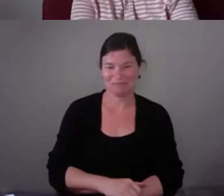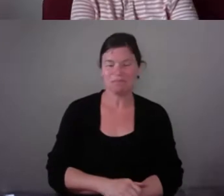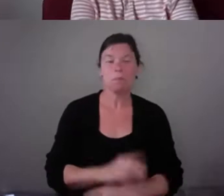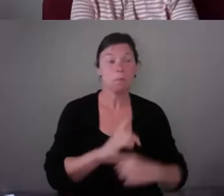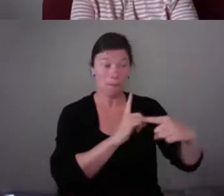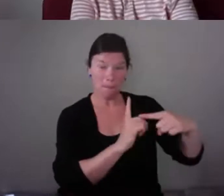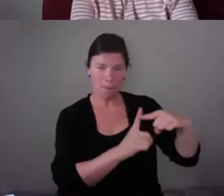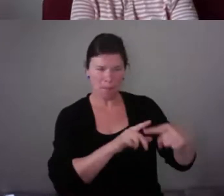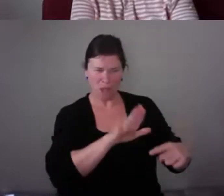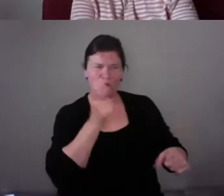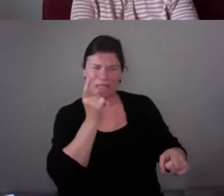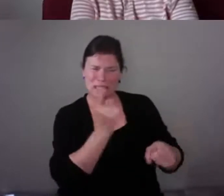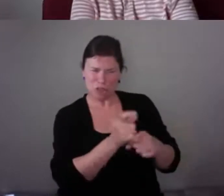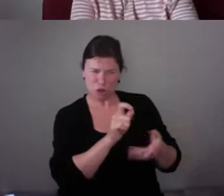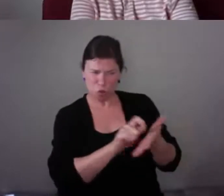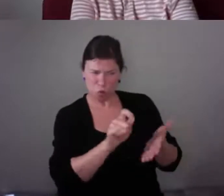your sister wrote a book.